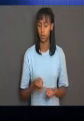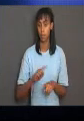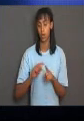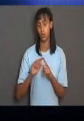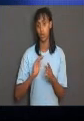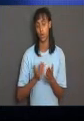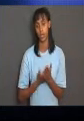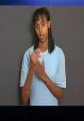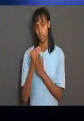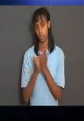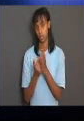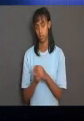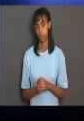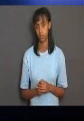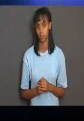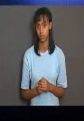Let's get back to our lesson.